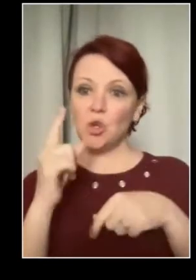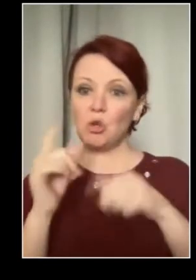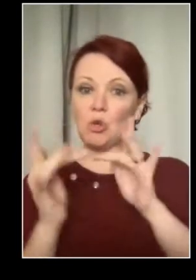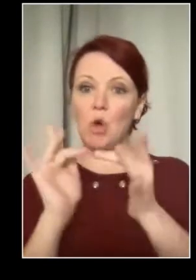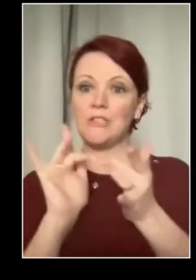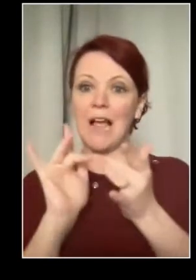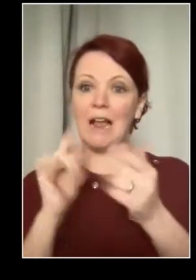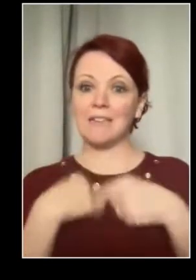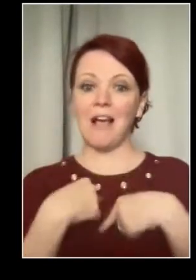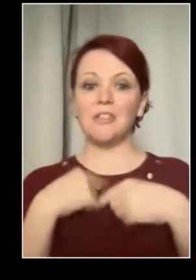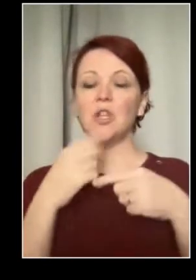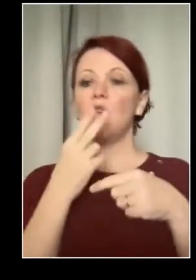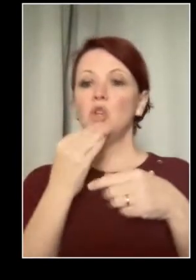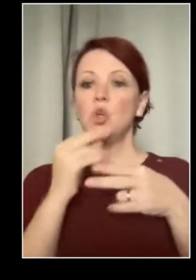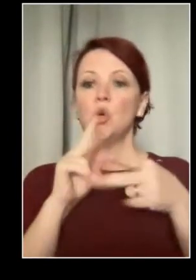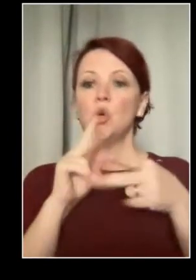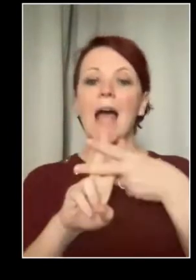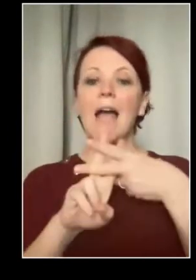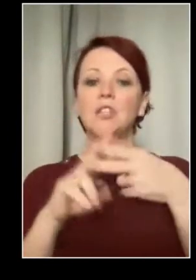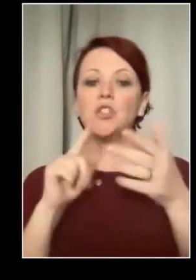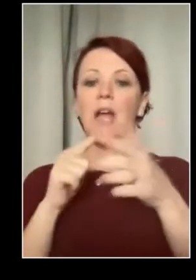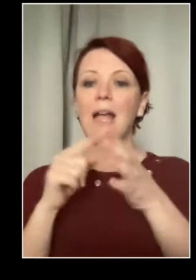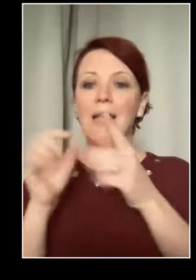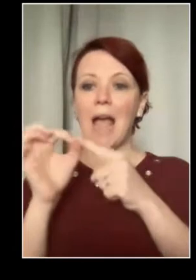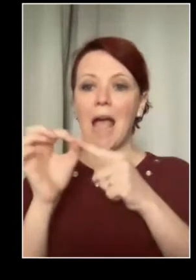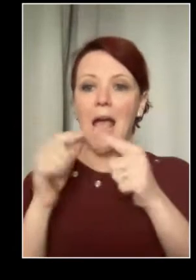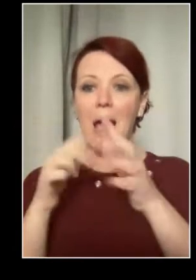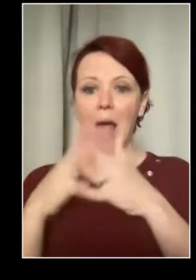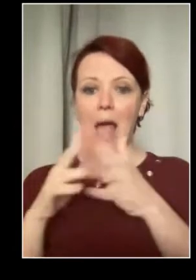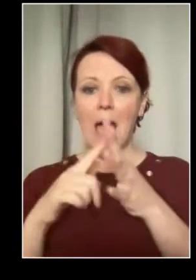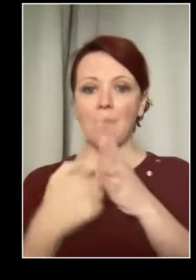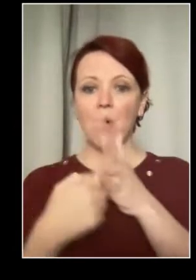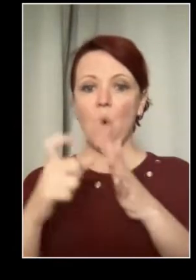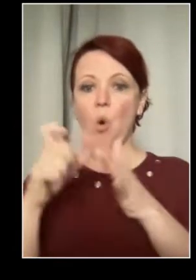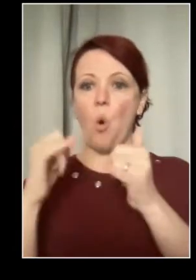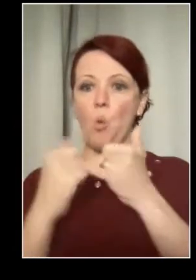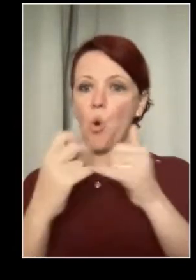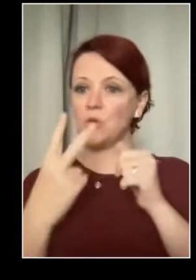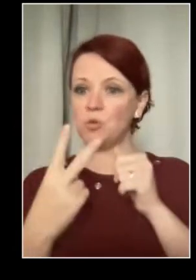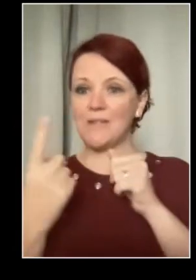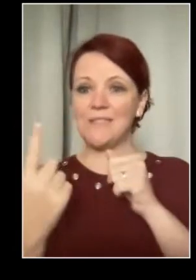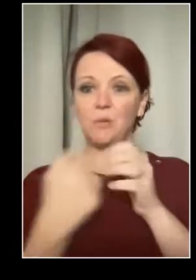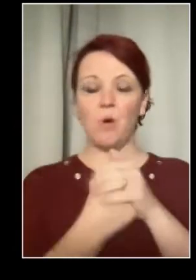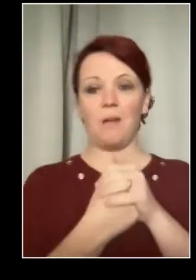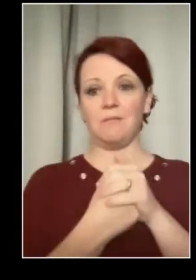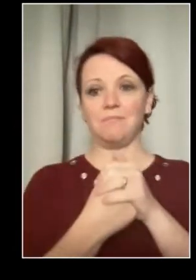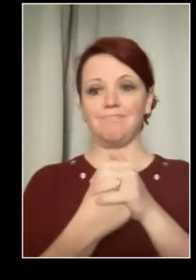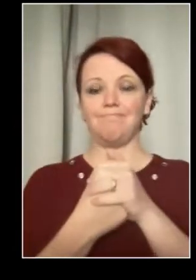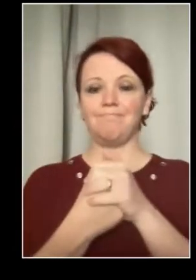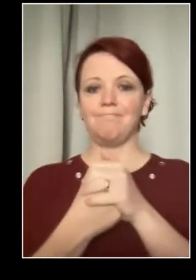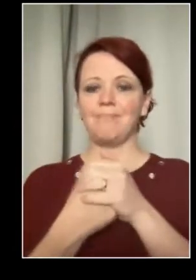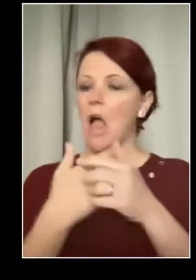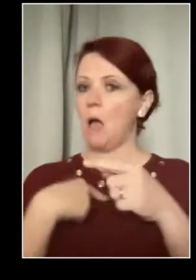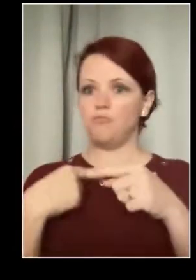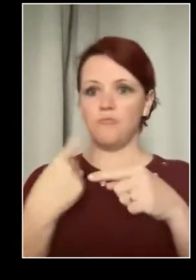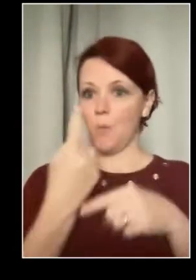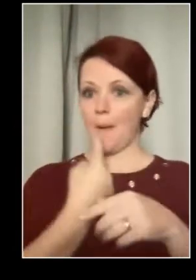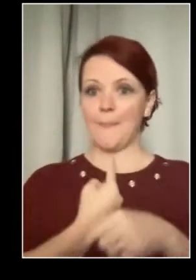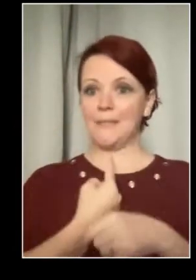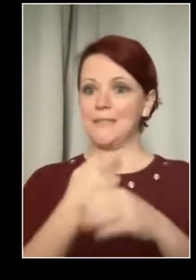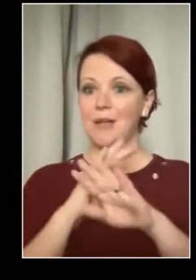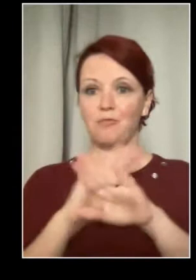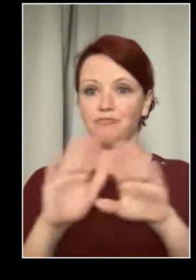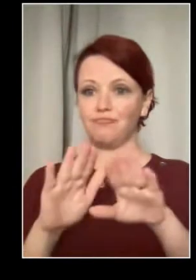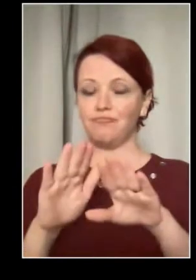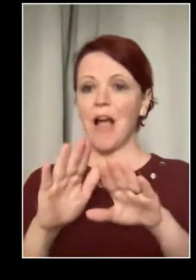using the hashtag AppAwards21. I've popped a selfie on there. See if you can find it. I'm not not alone either. I've got some fabulous co-hosts joining me. But